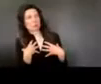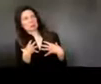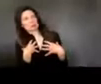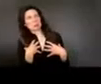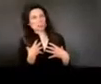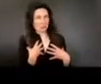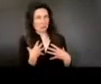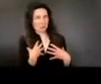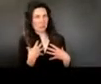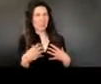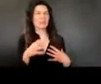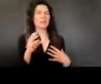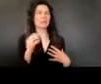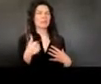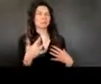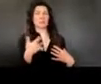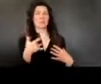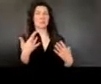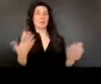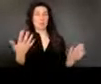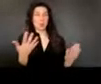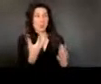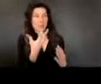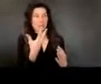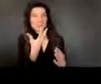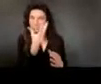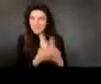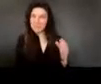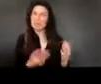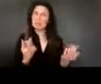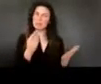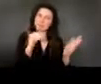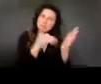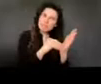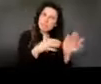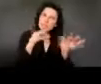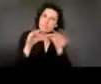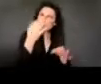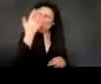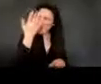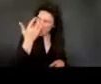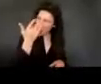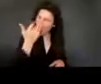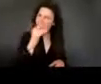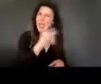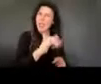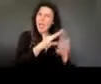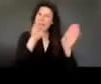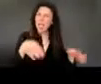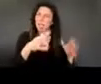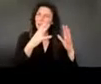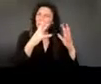of missing in those sites, maybe naming the forces at play to why certain sites were